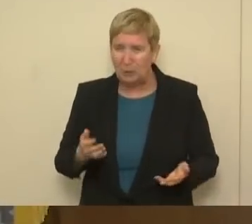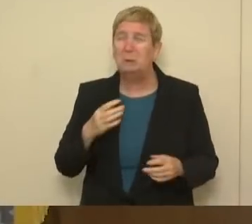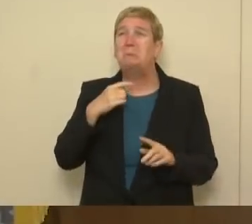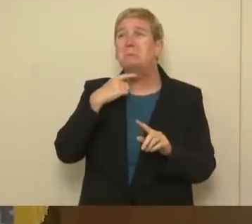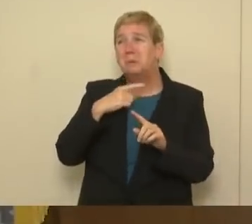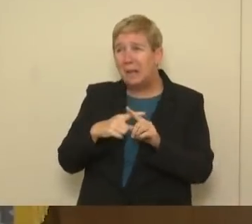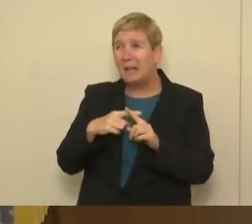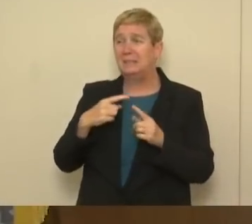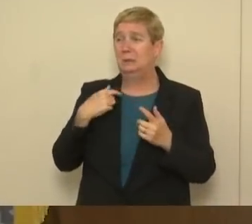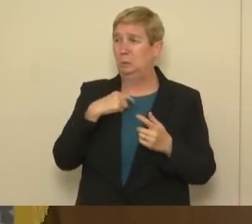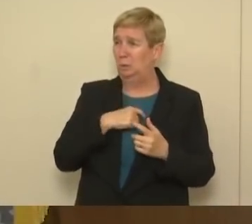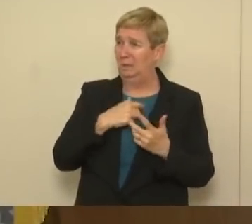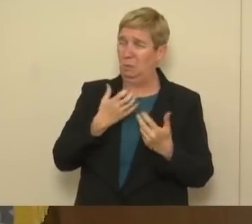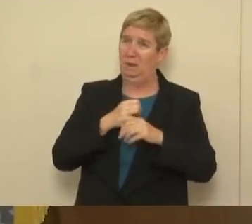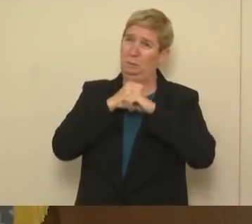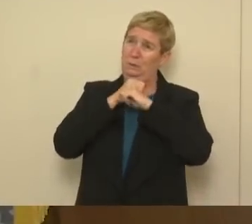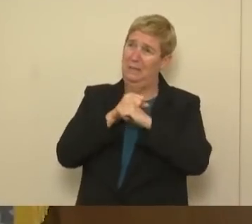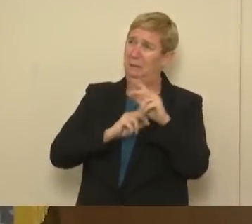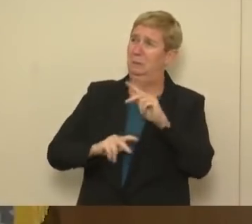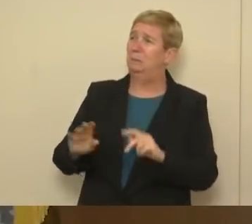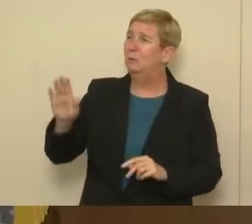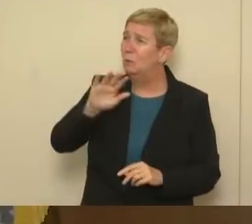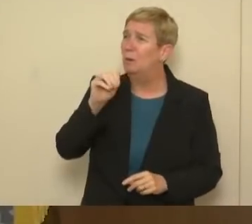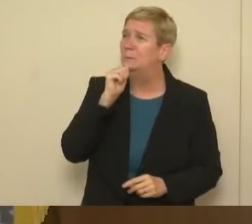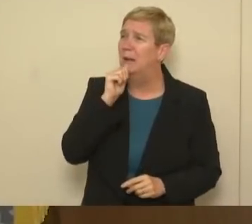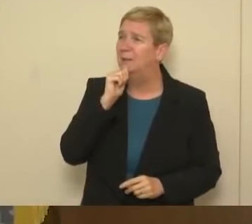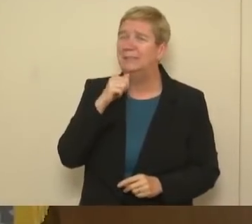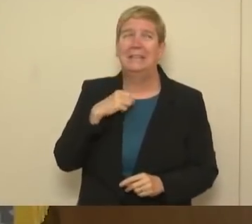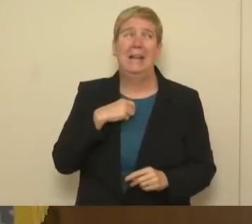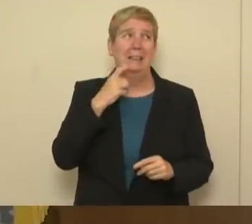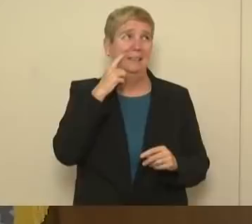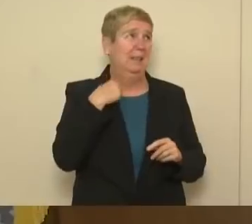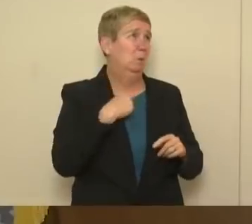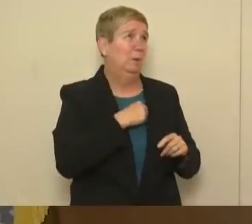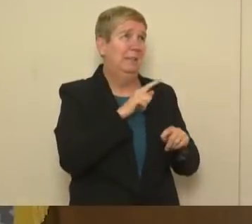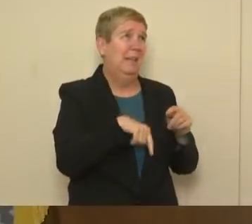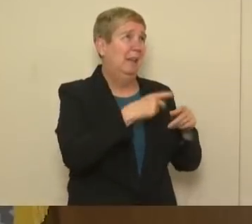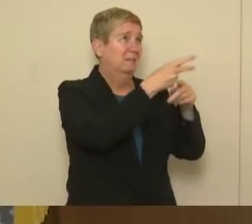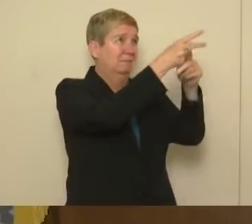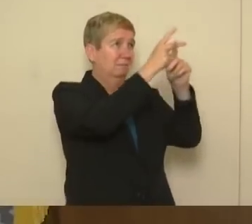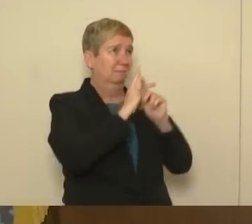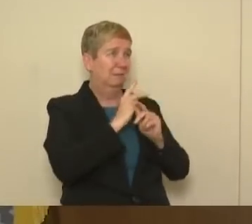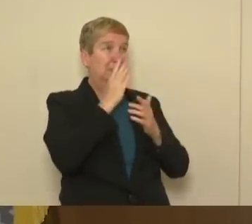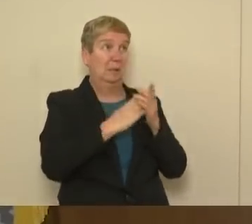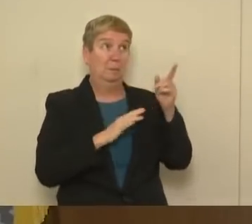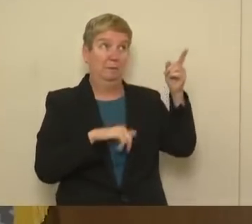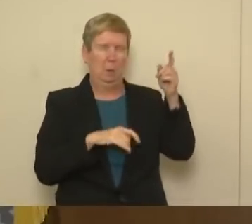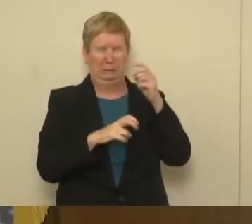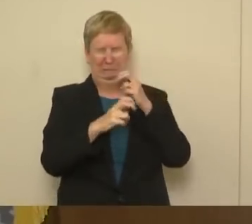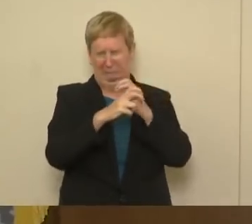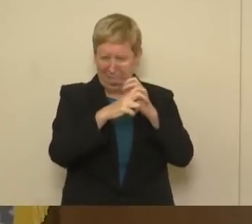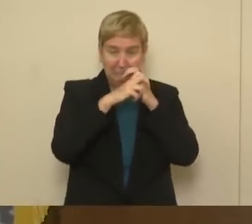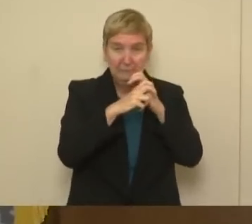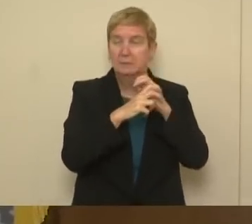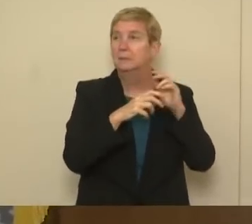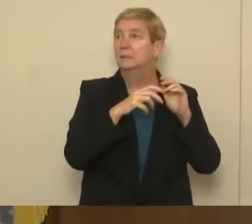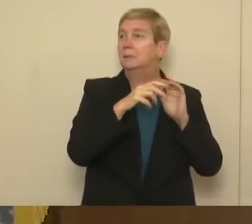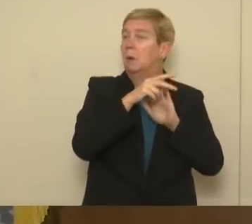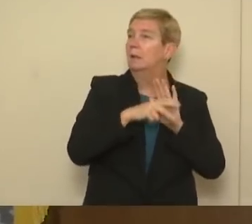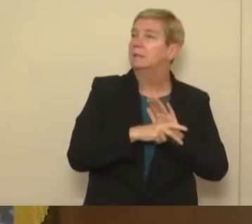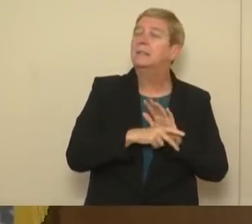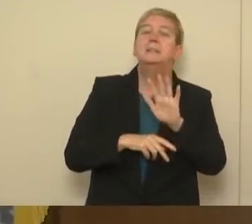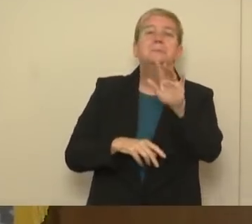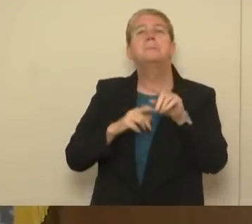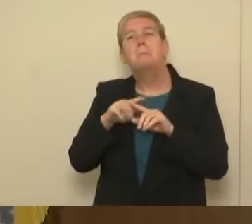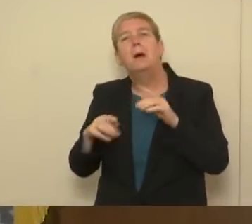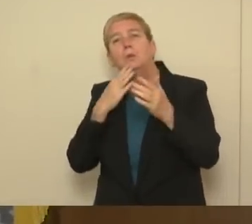privacy, et cetera, that we will uphold in the country and in the state. Your question's a good one. How much